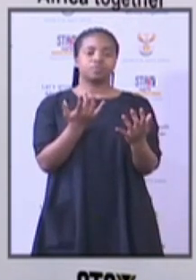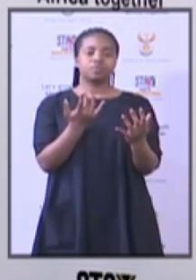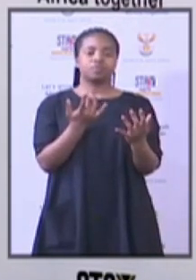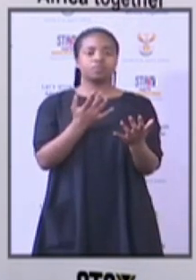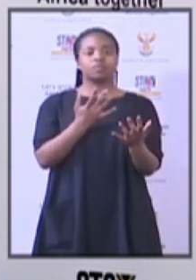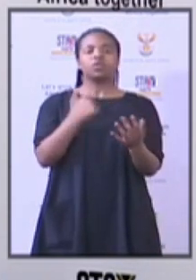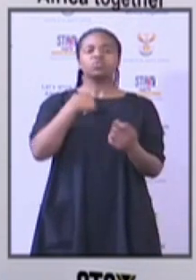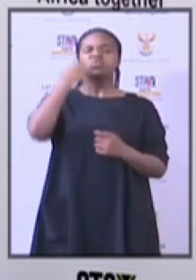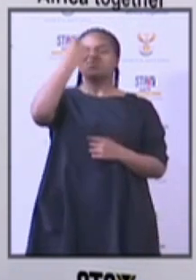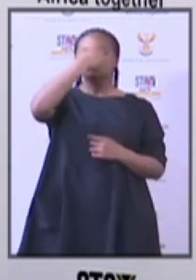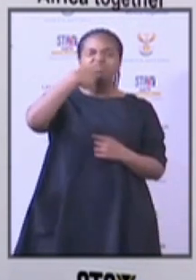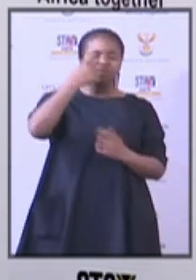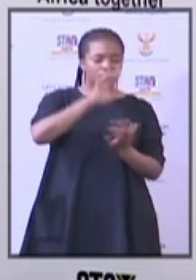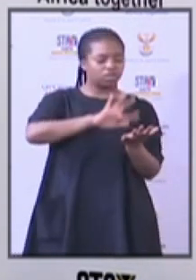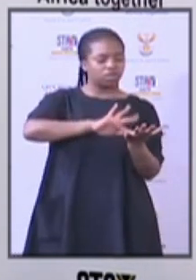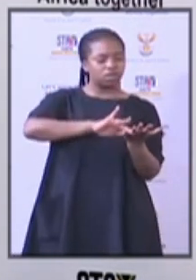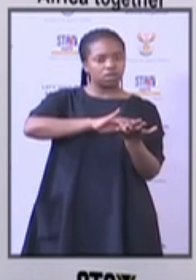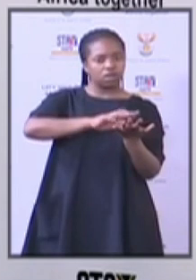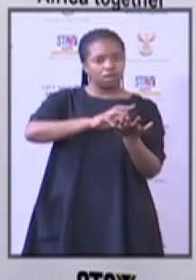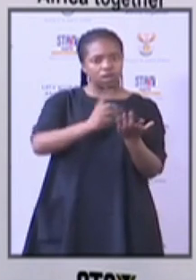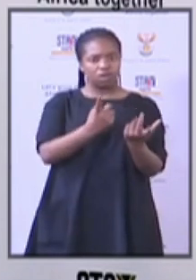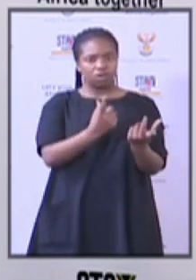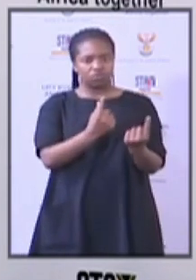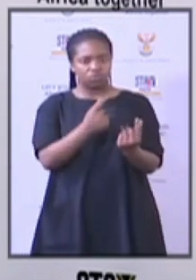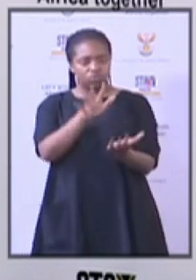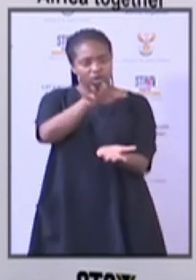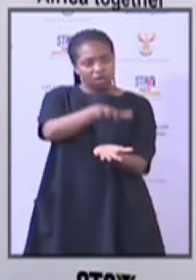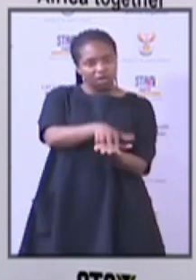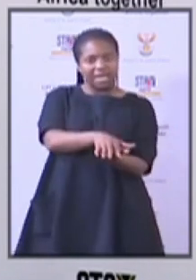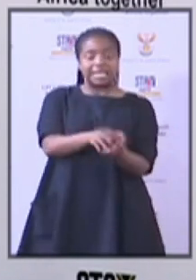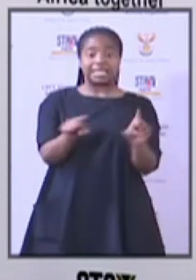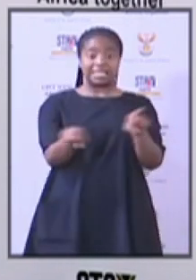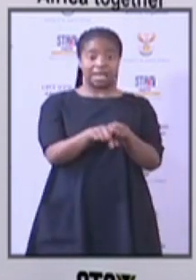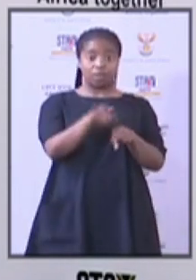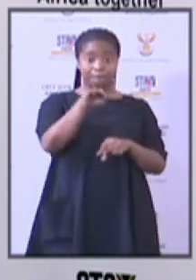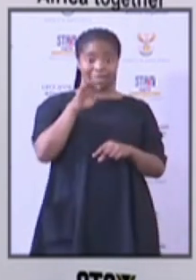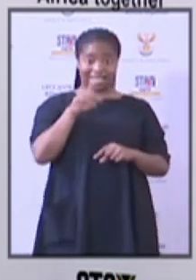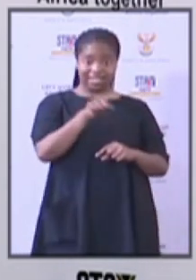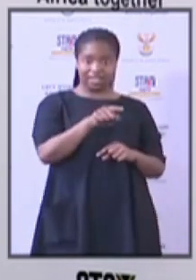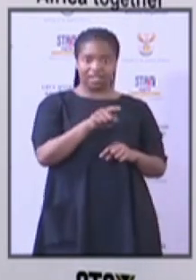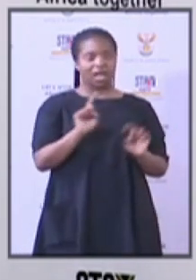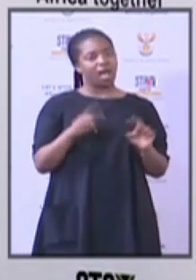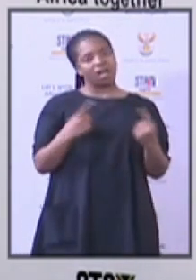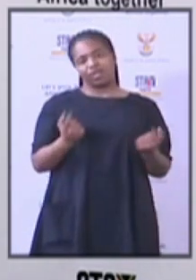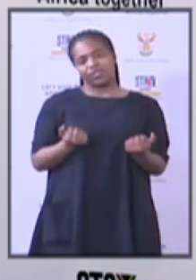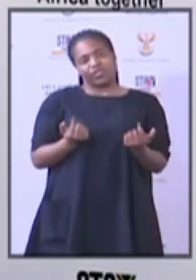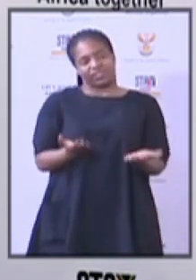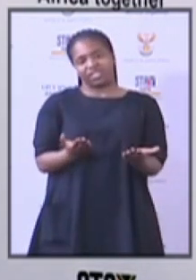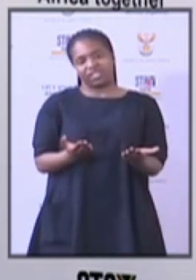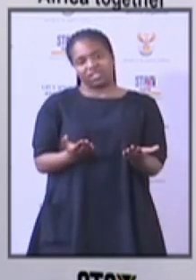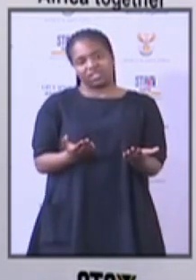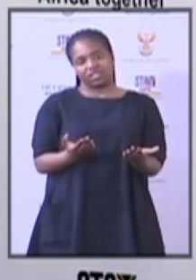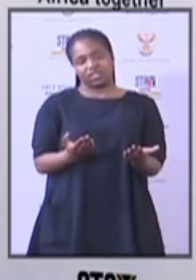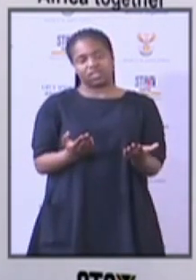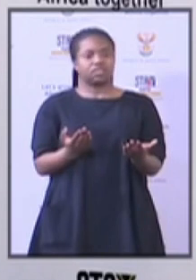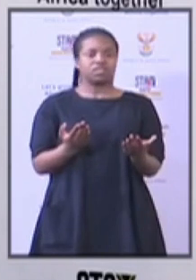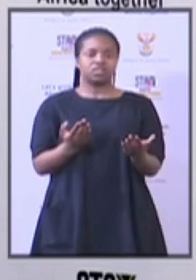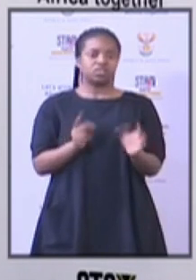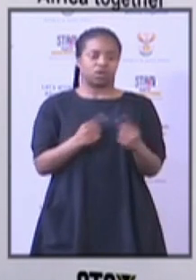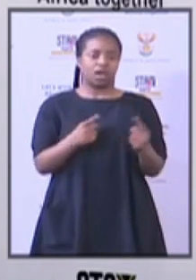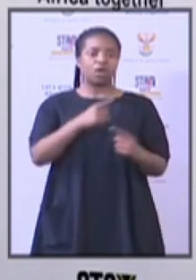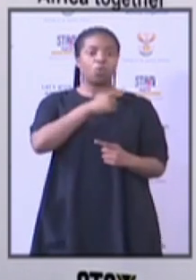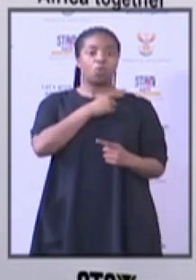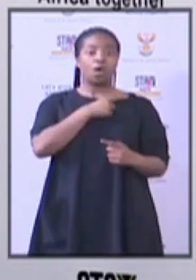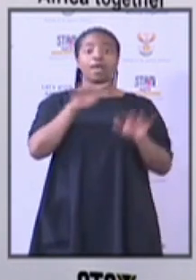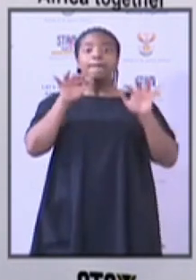biometrics. This is the very same job that was done with the banks. We will never be able to offer it in ordinary Home Affairs offices because